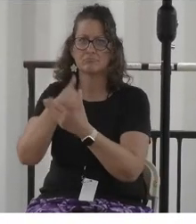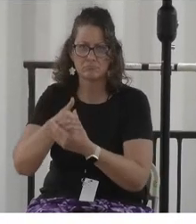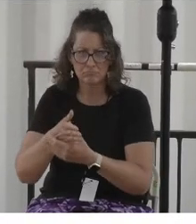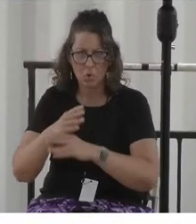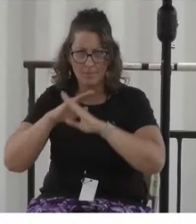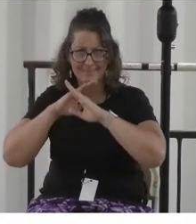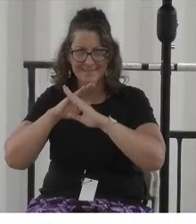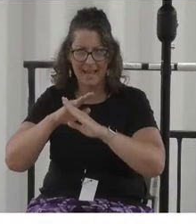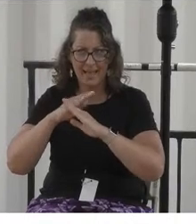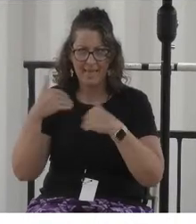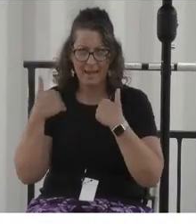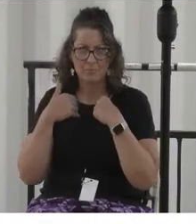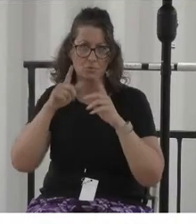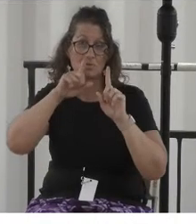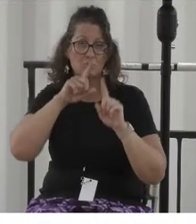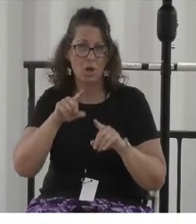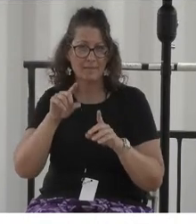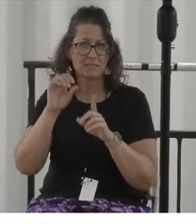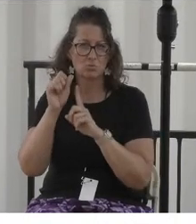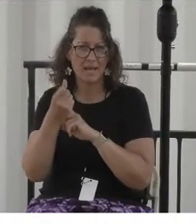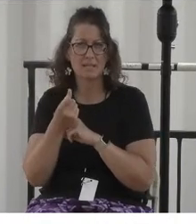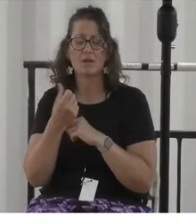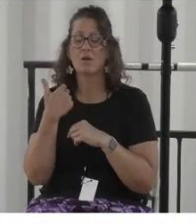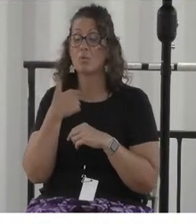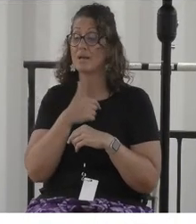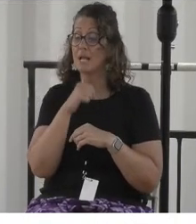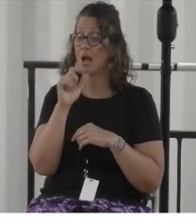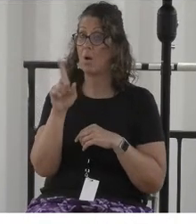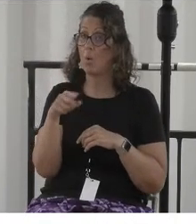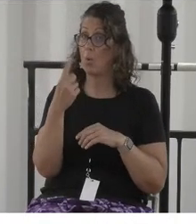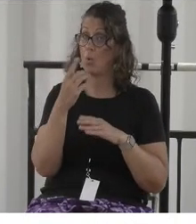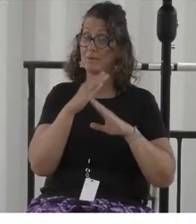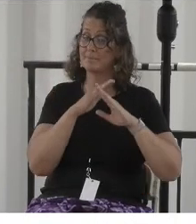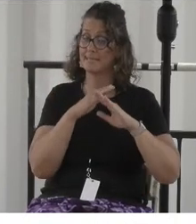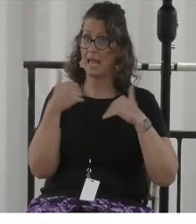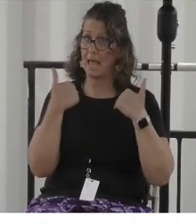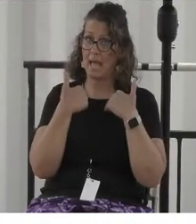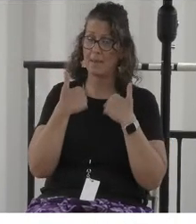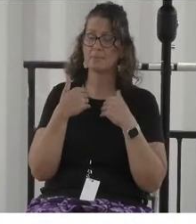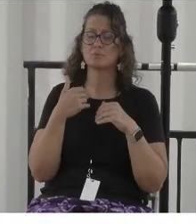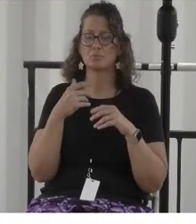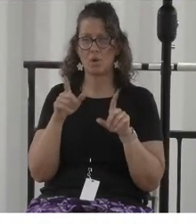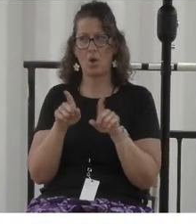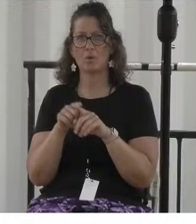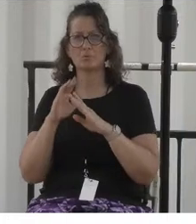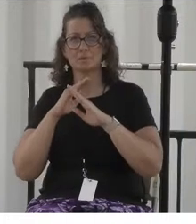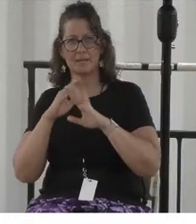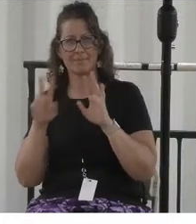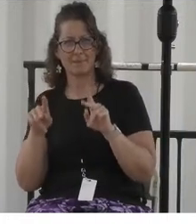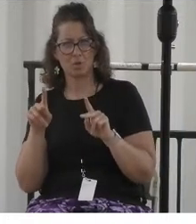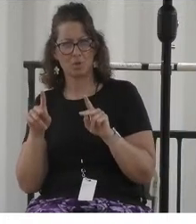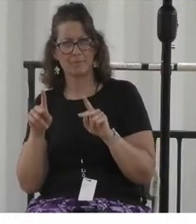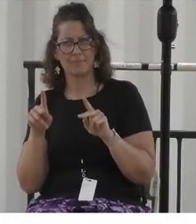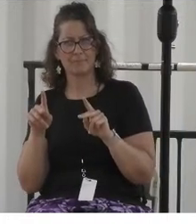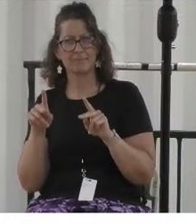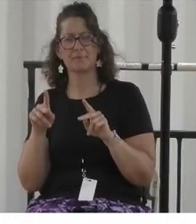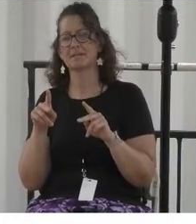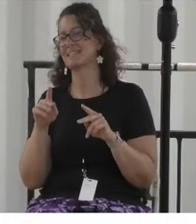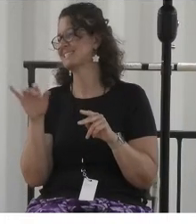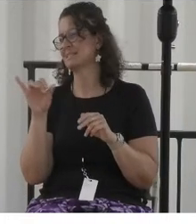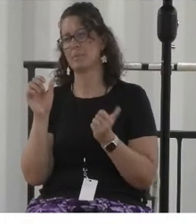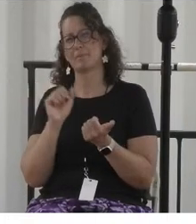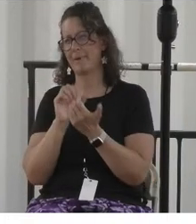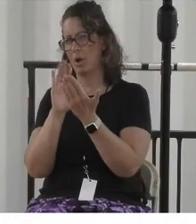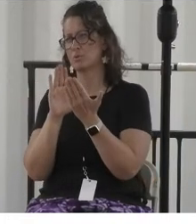situation. But similarly, we protect not only the animals, but also local peoples. Through similar